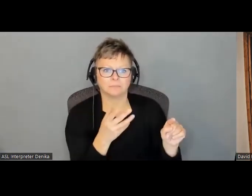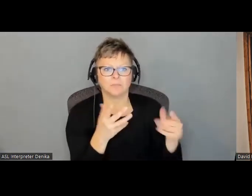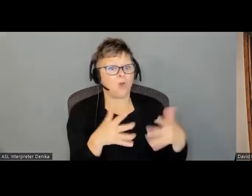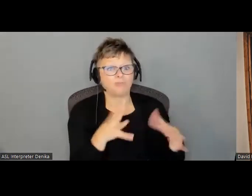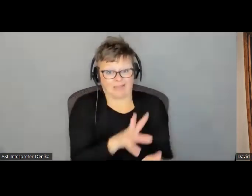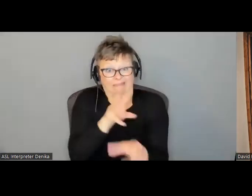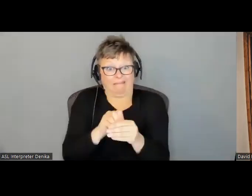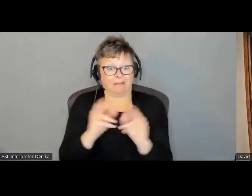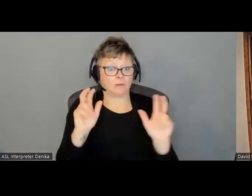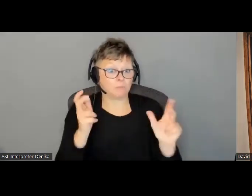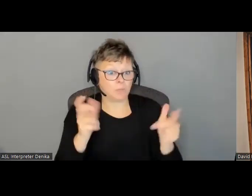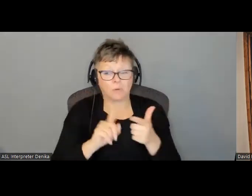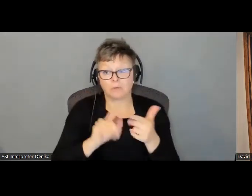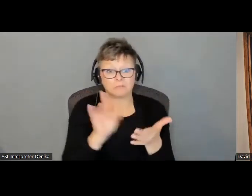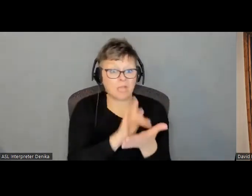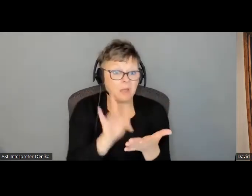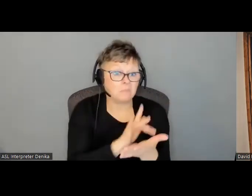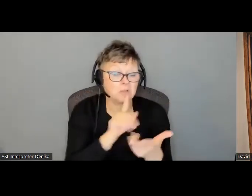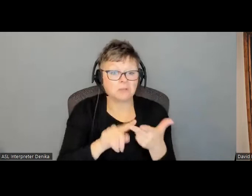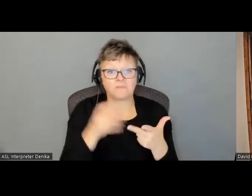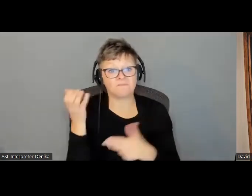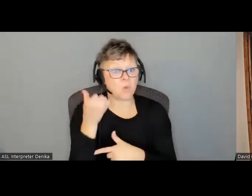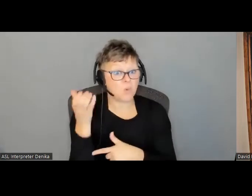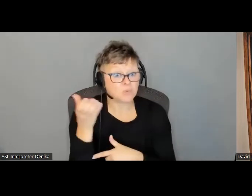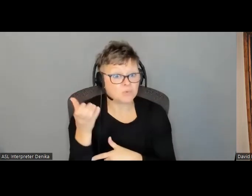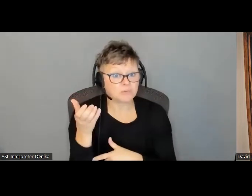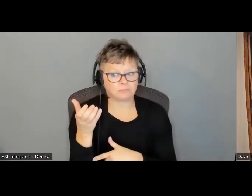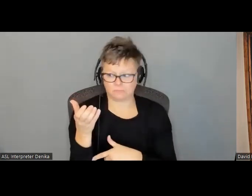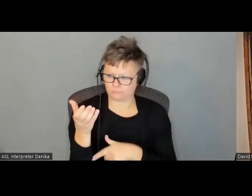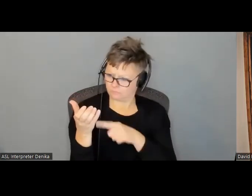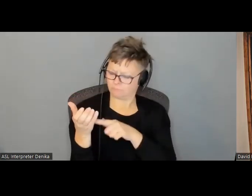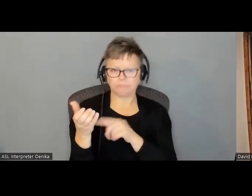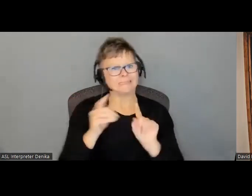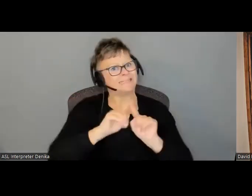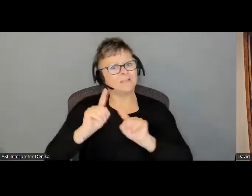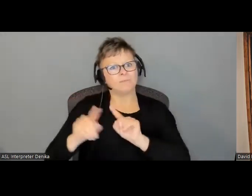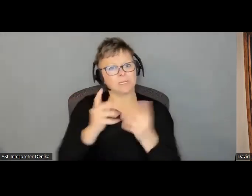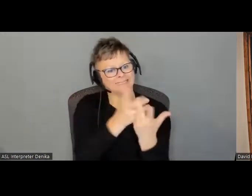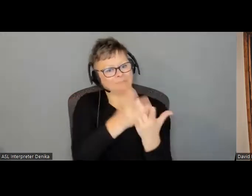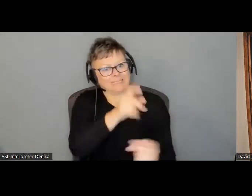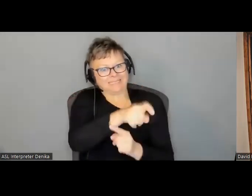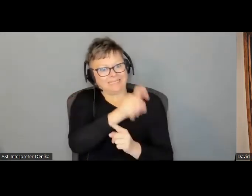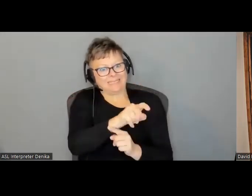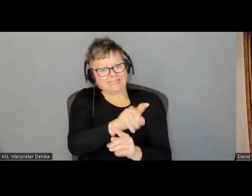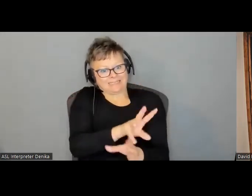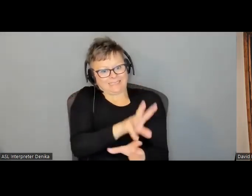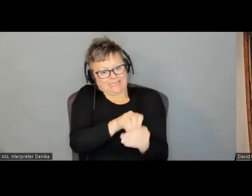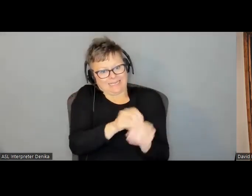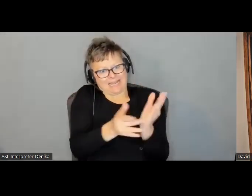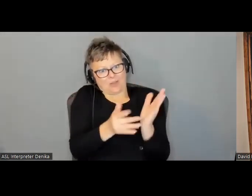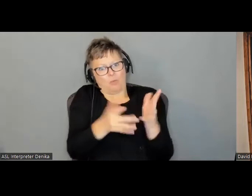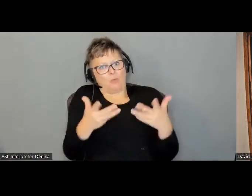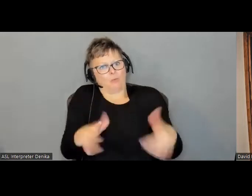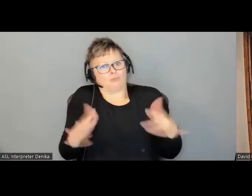a tablet, or a mobile phone, many needs are accommodated through the technology that